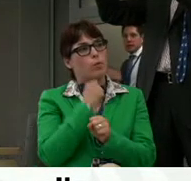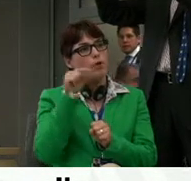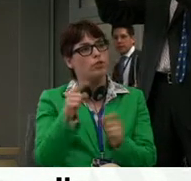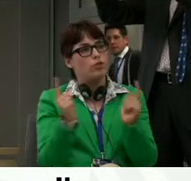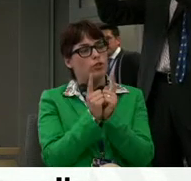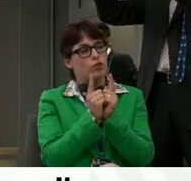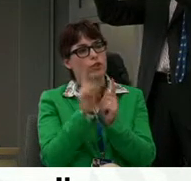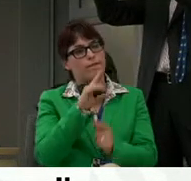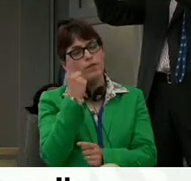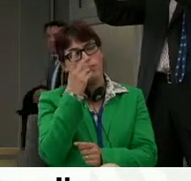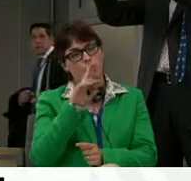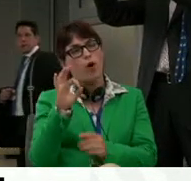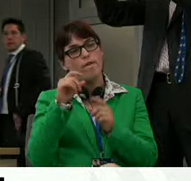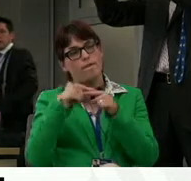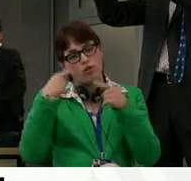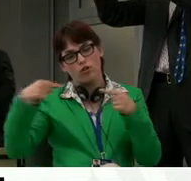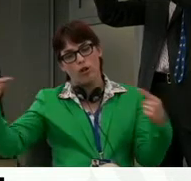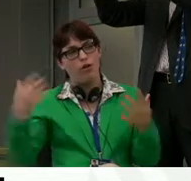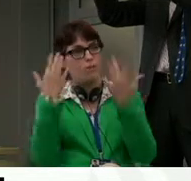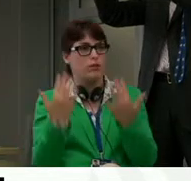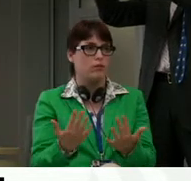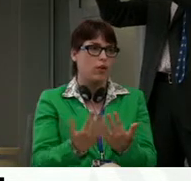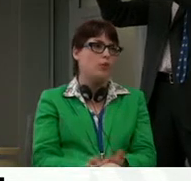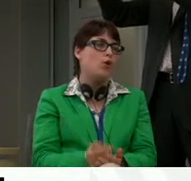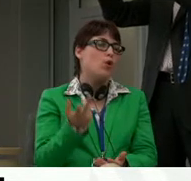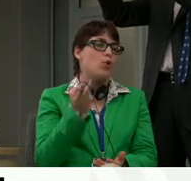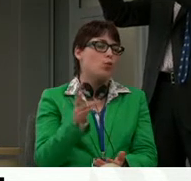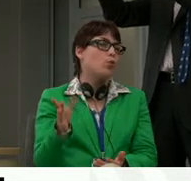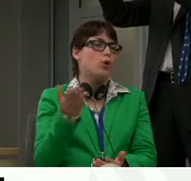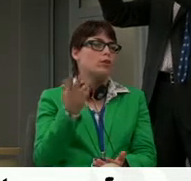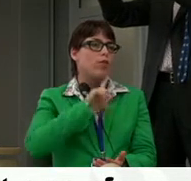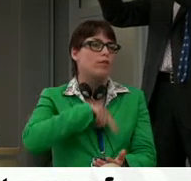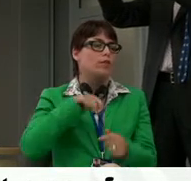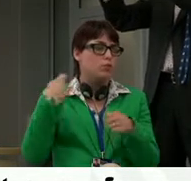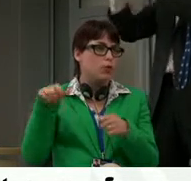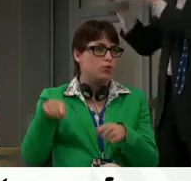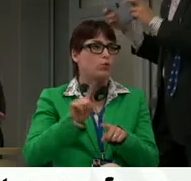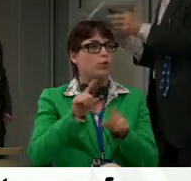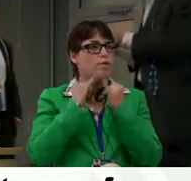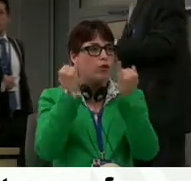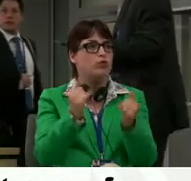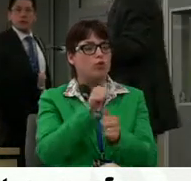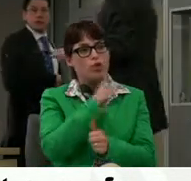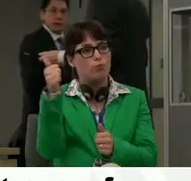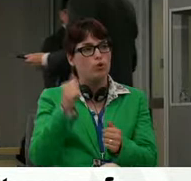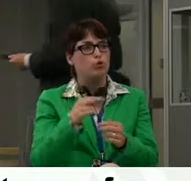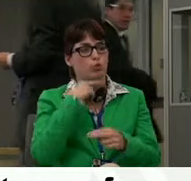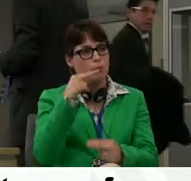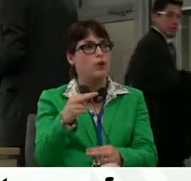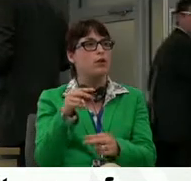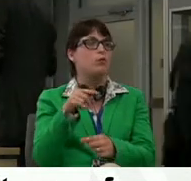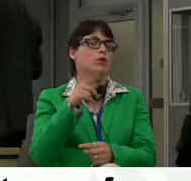that I mentioned before. But this meeting is just one of the events during which Latvian presidency